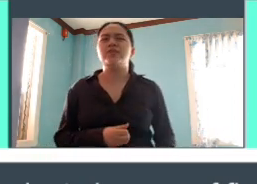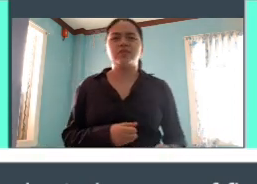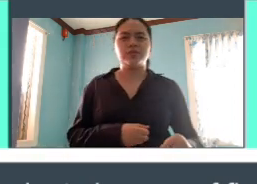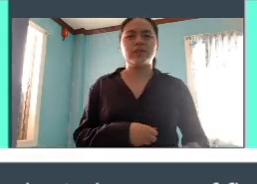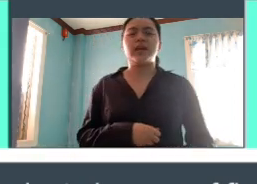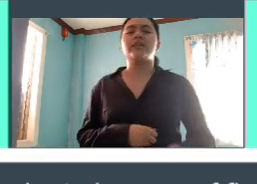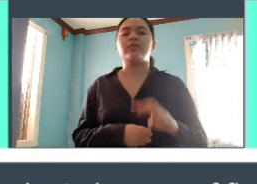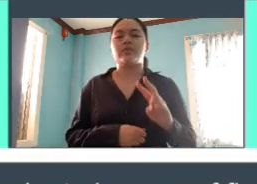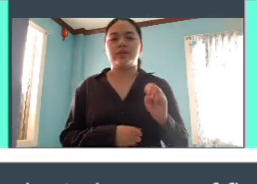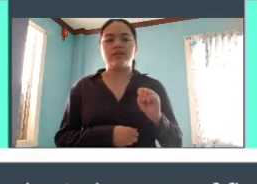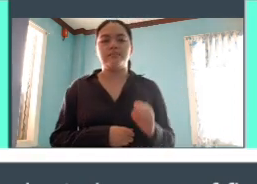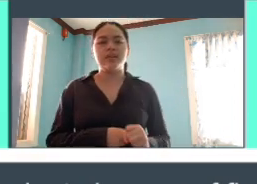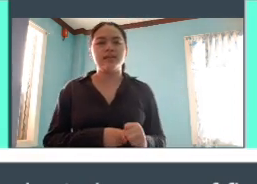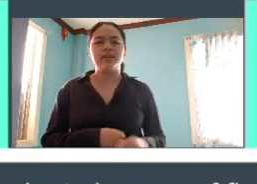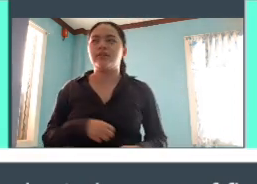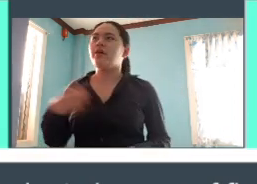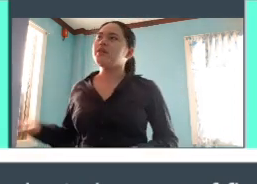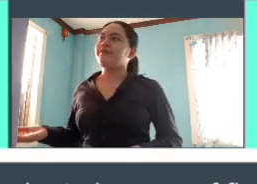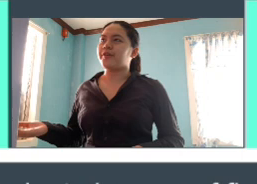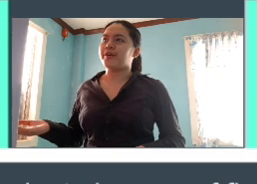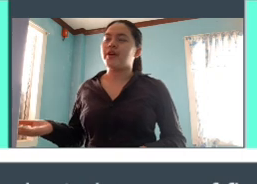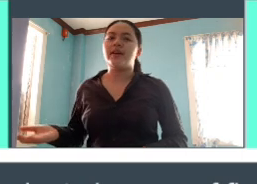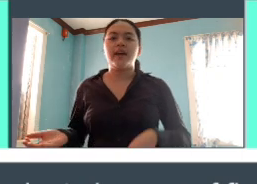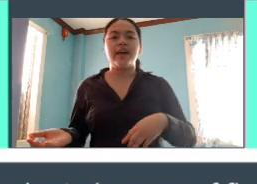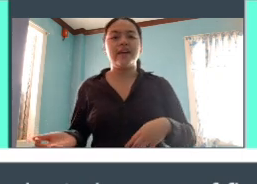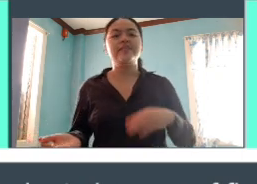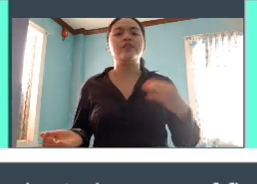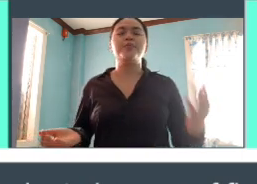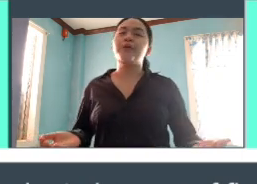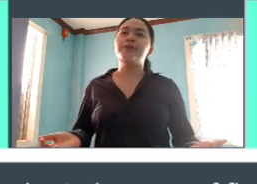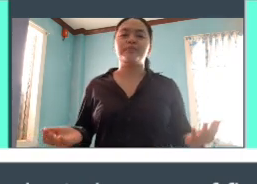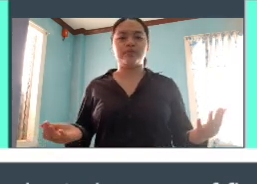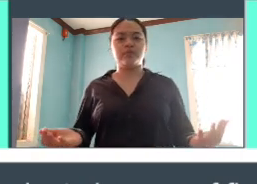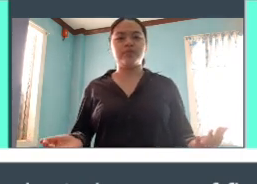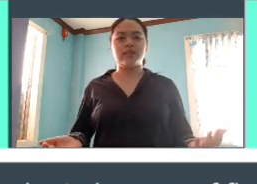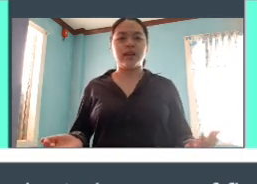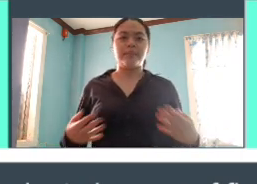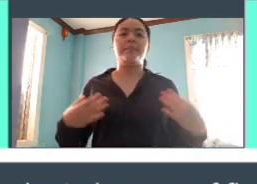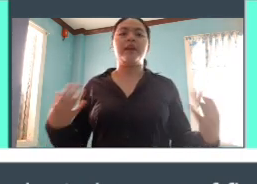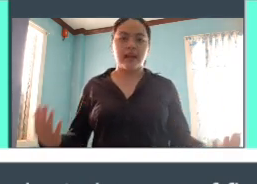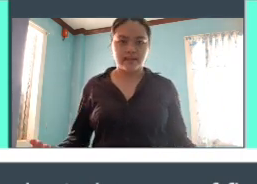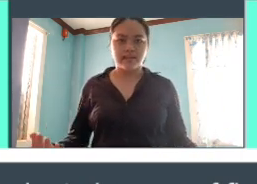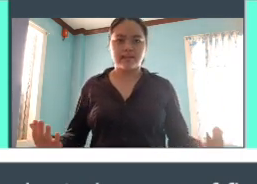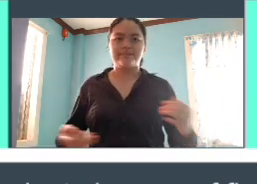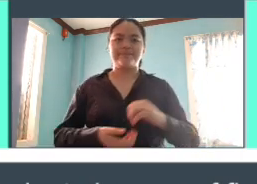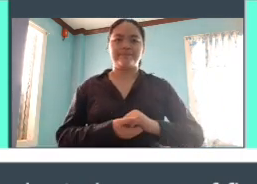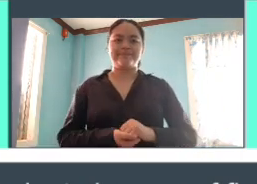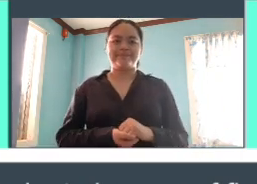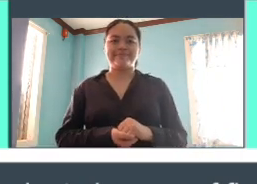were 2 categories, mainly conifer and spore-producing